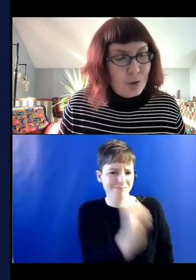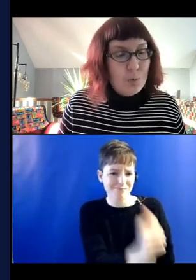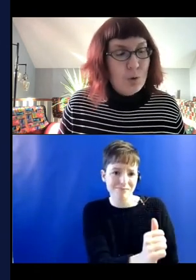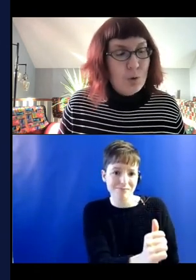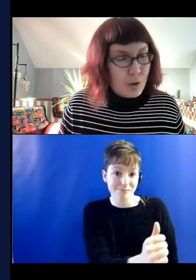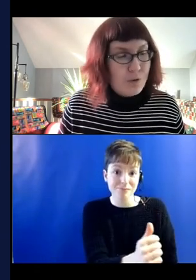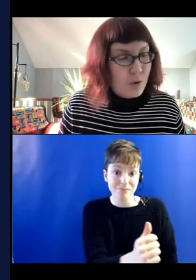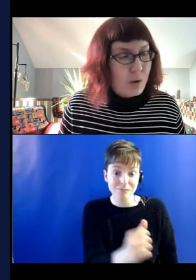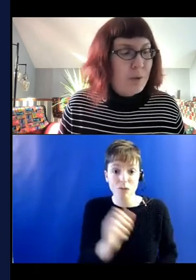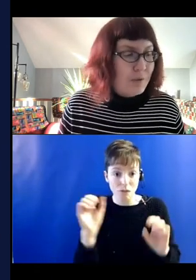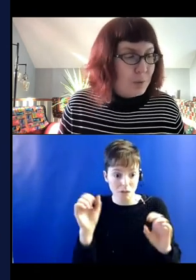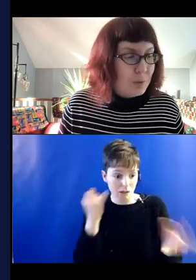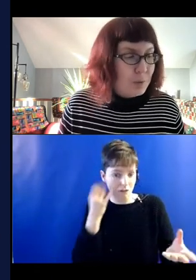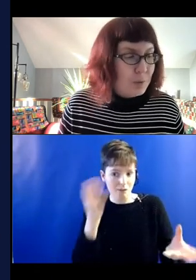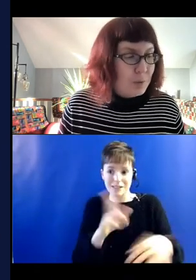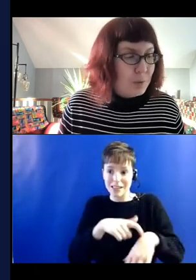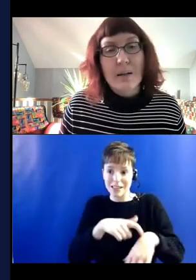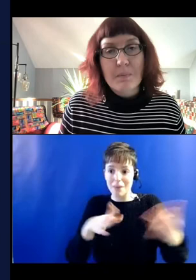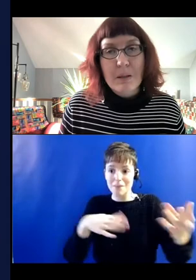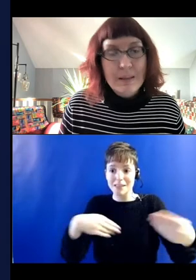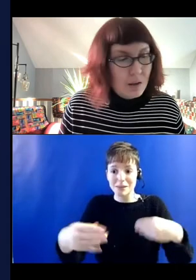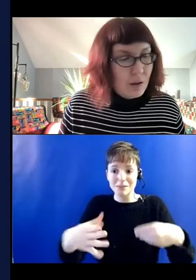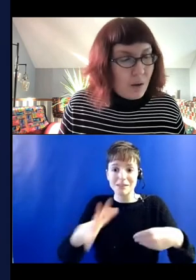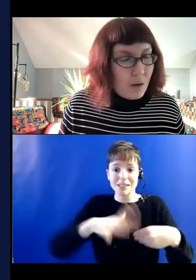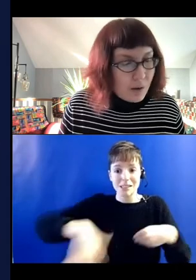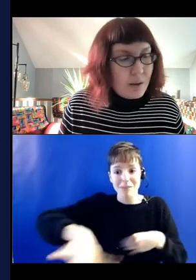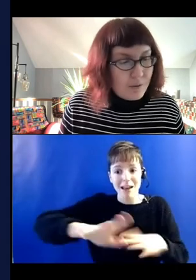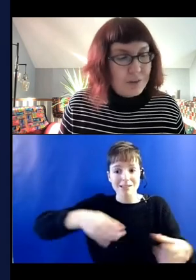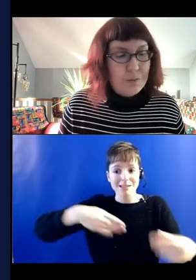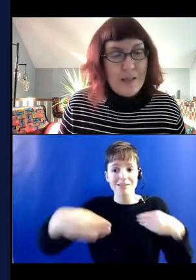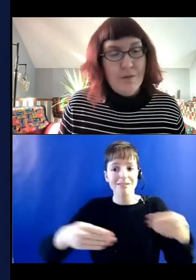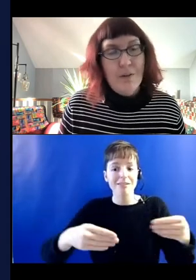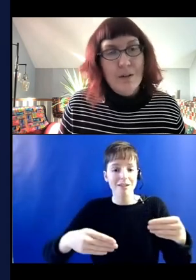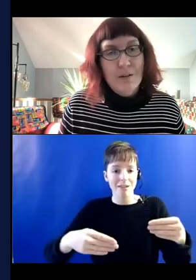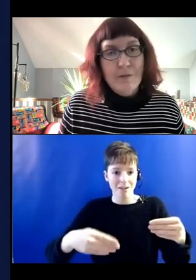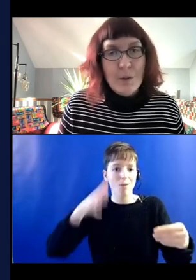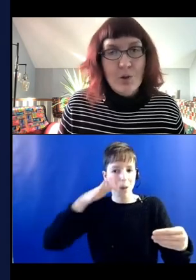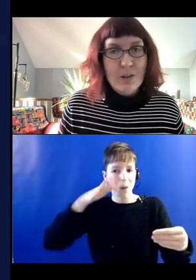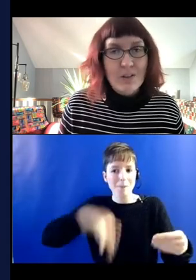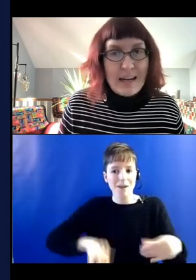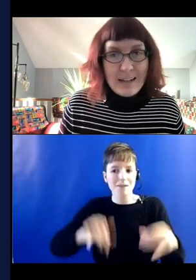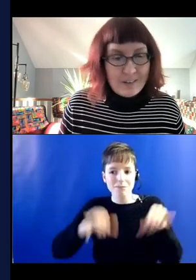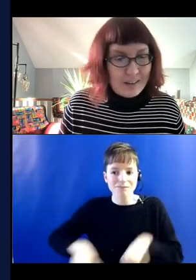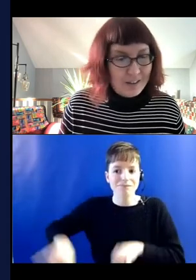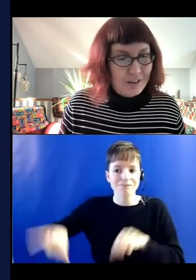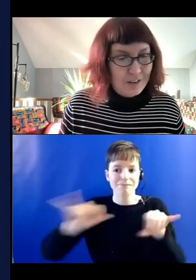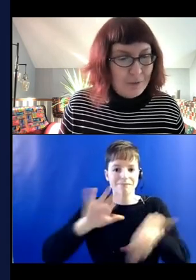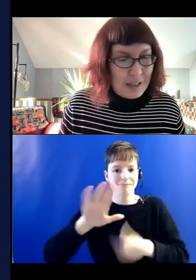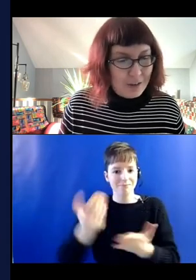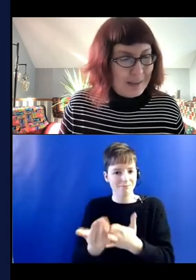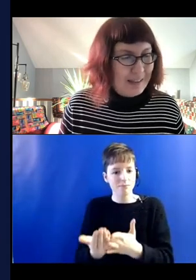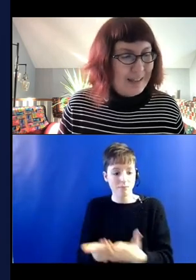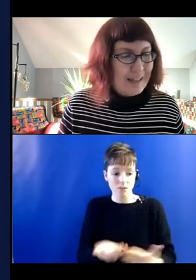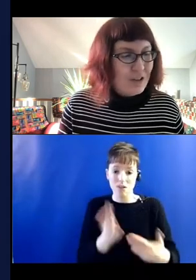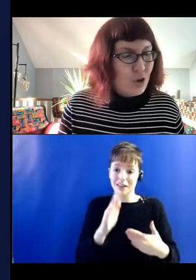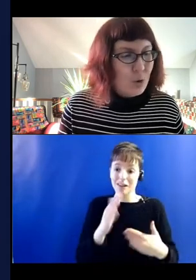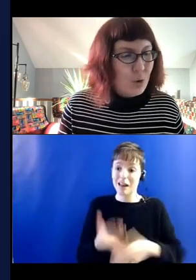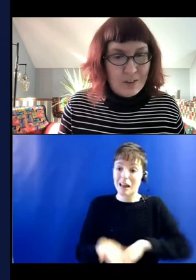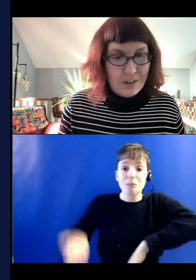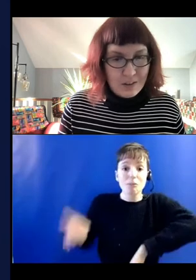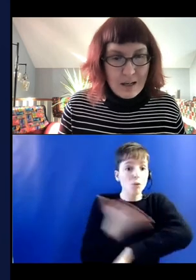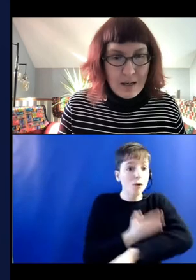a flexible crypt form of space and time. All of us benefit from increased access, flexibility,